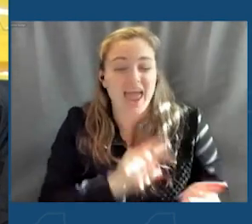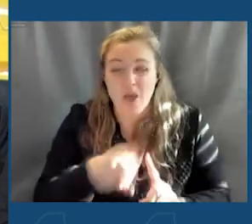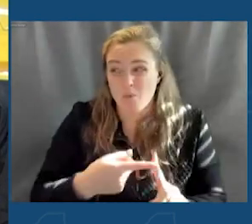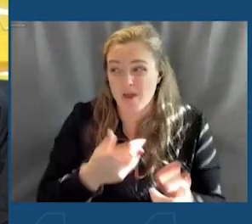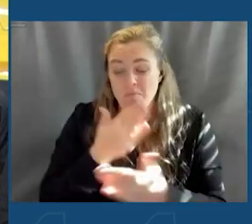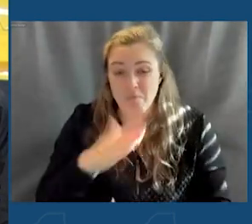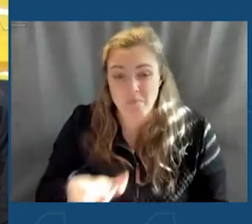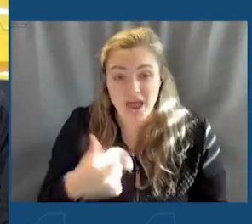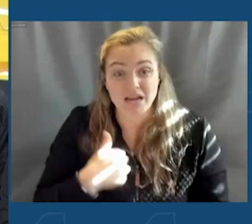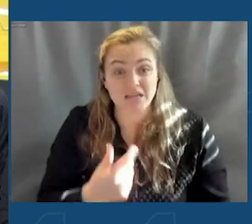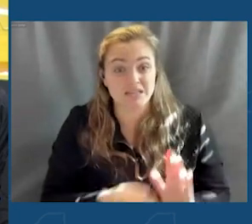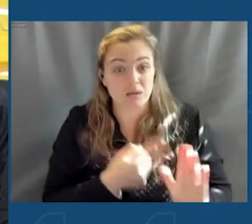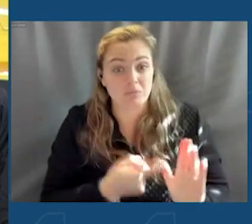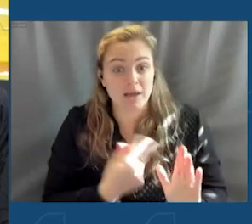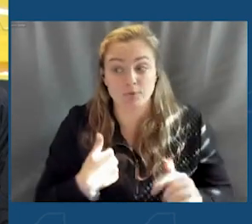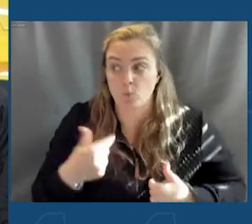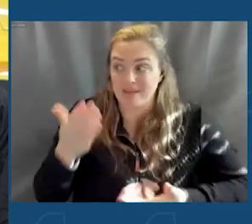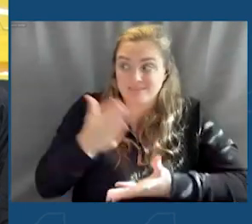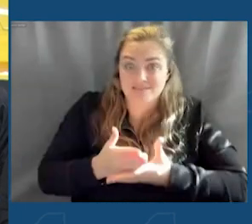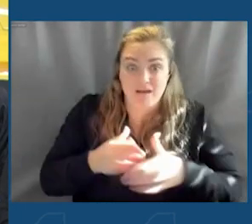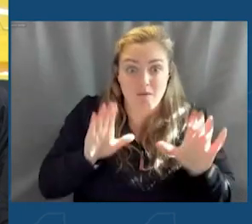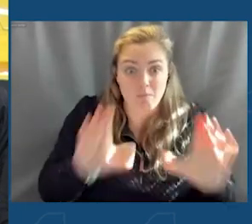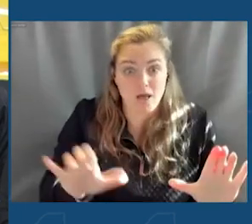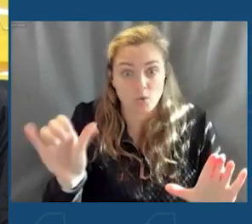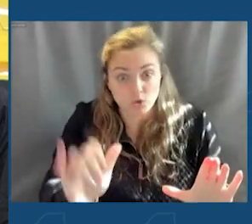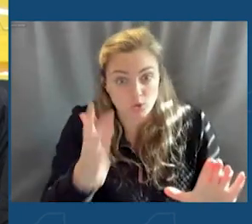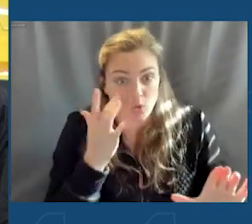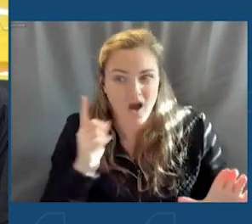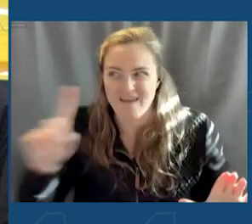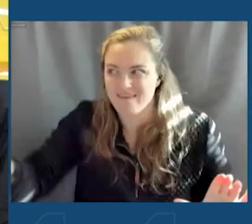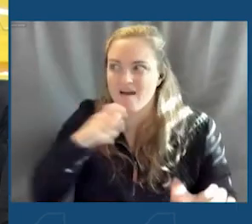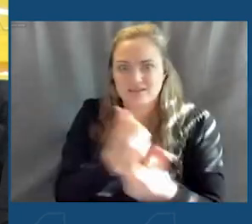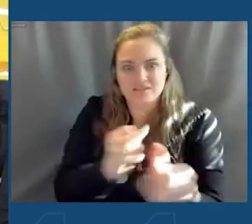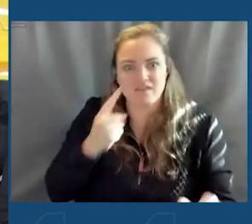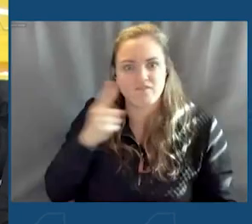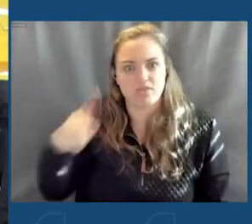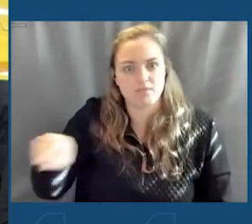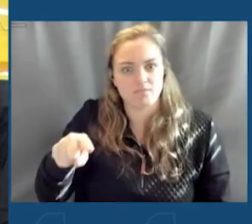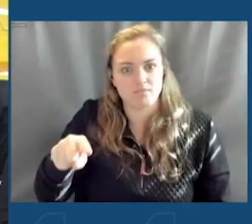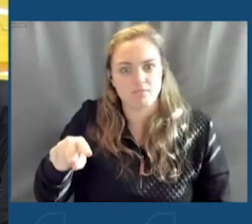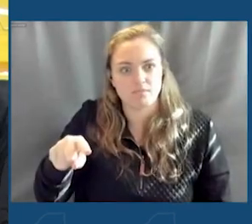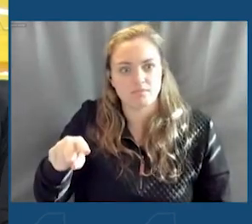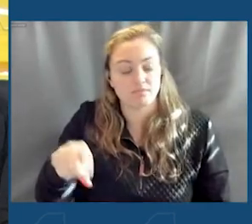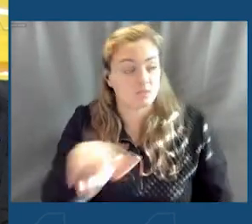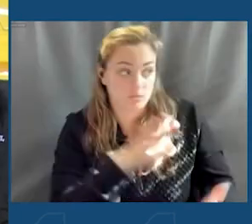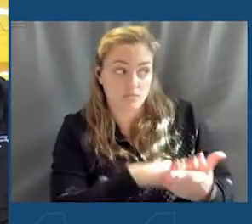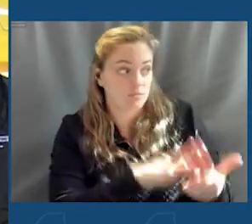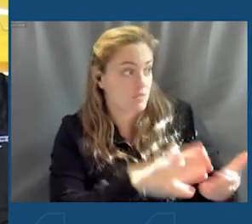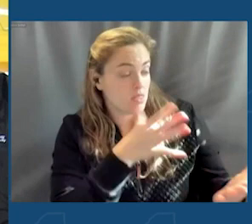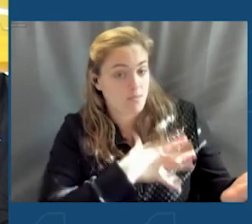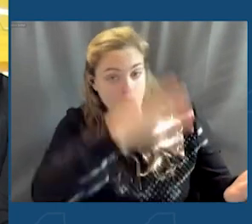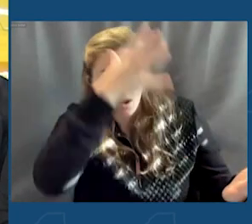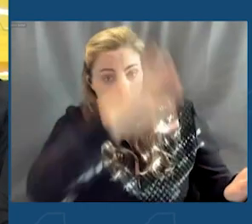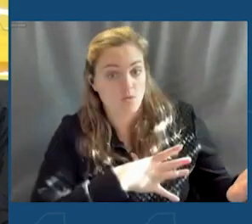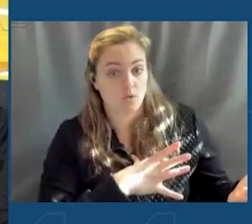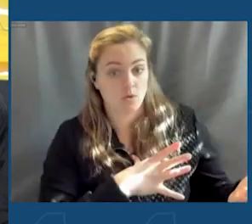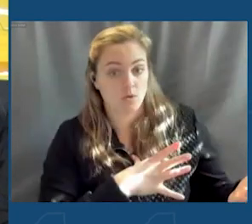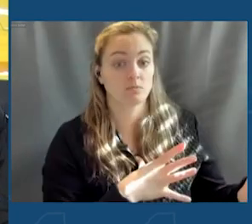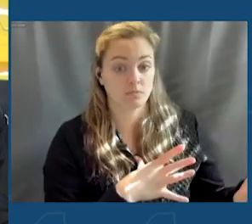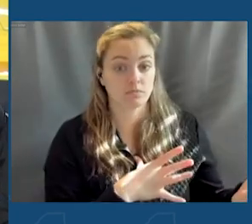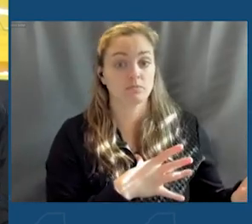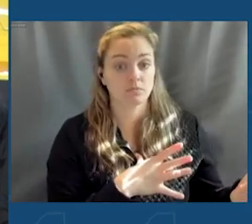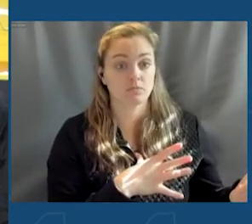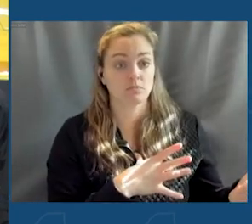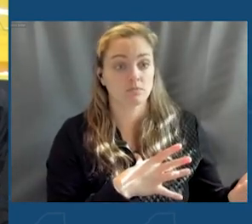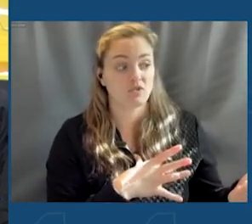our plows off the roads because it's a danger to them. And I want to commend the men and women of the Department of the Thruway Authority and the Department